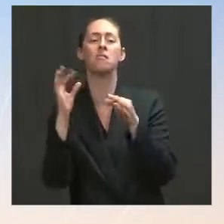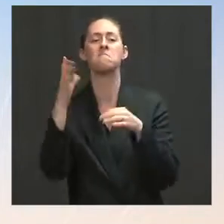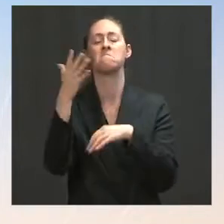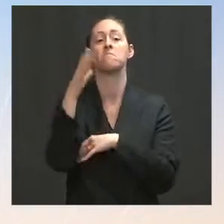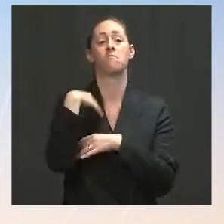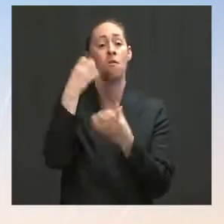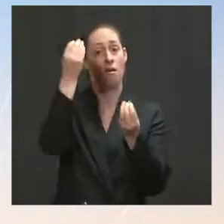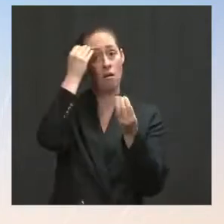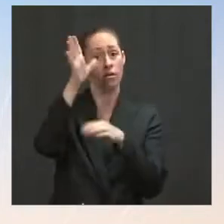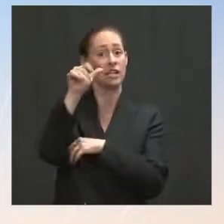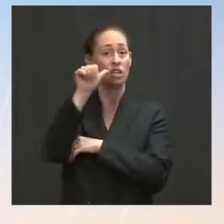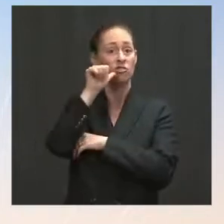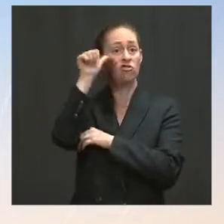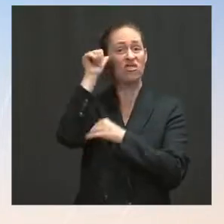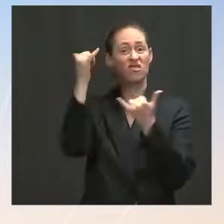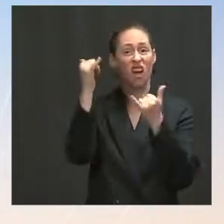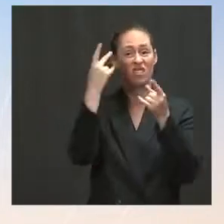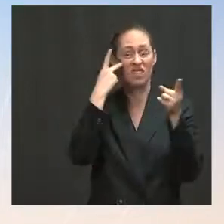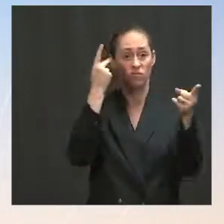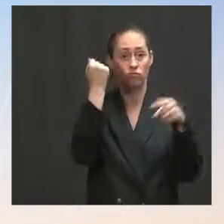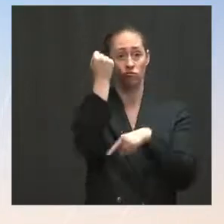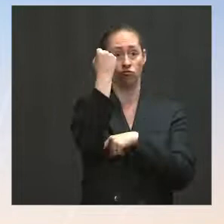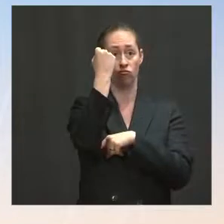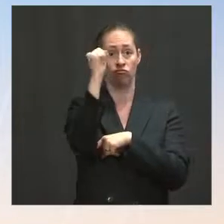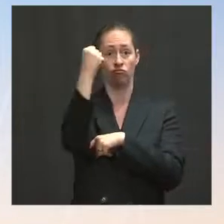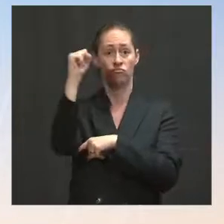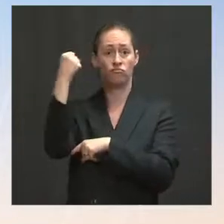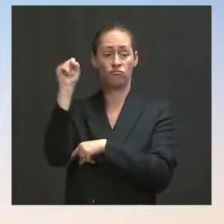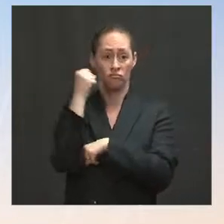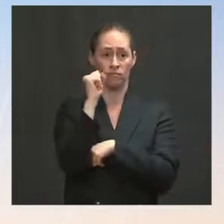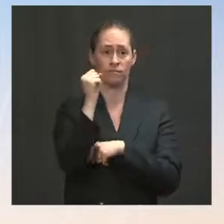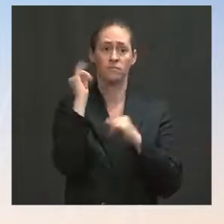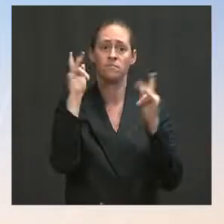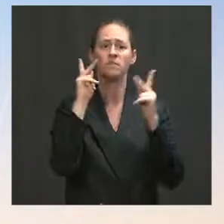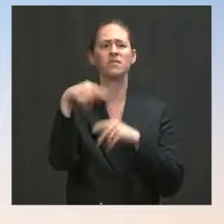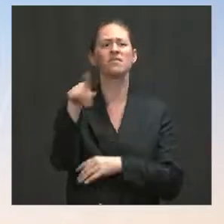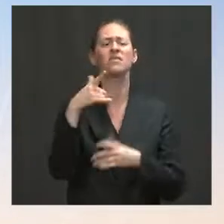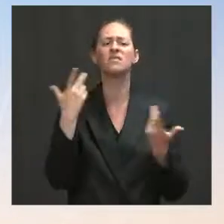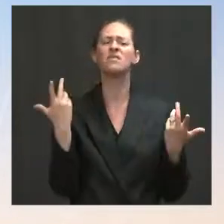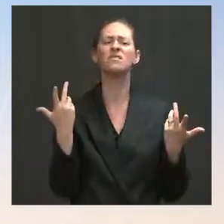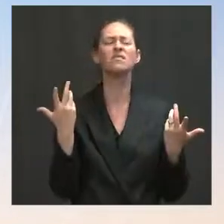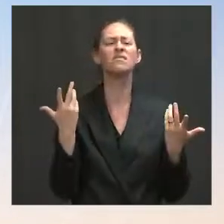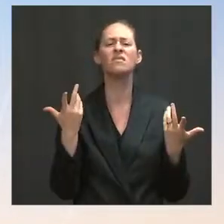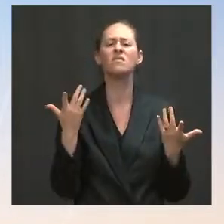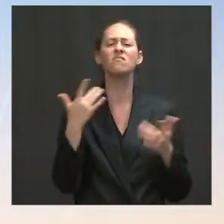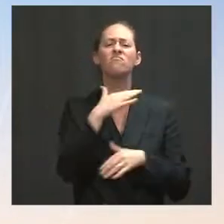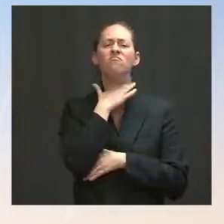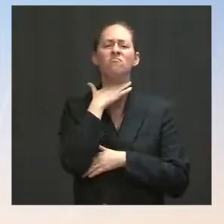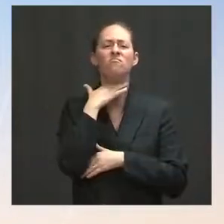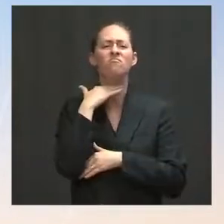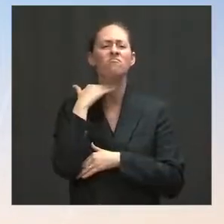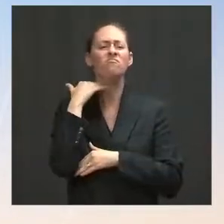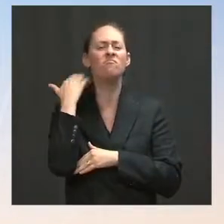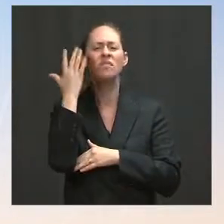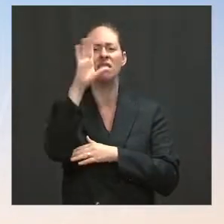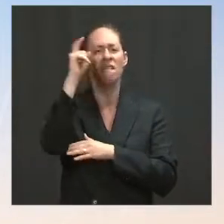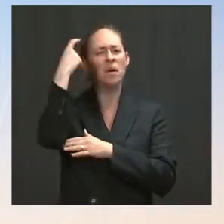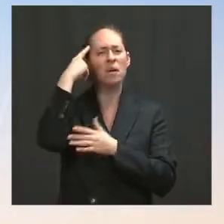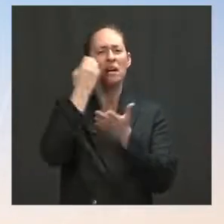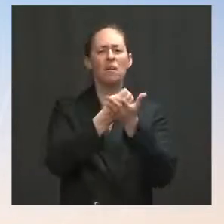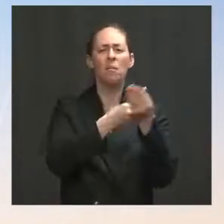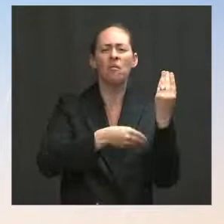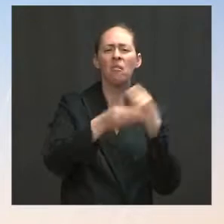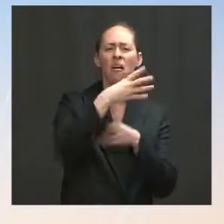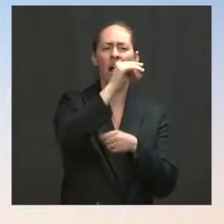protests were spontaneous expressions of people who are exhausted with the Cuban government's economic mismanagement and repression.